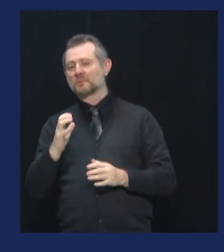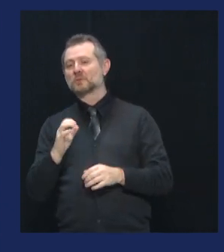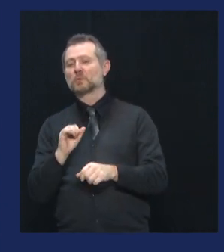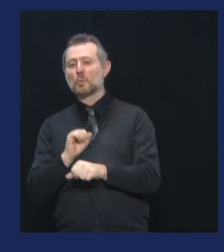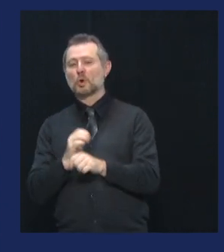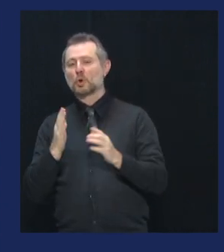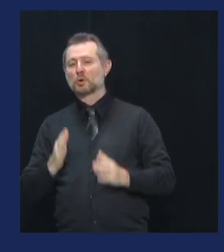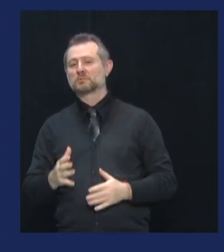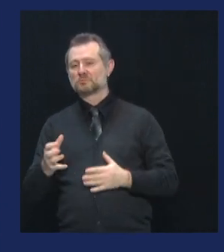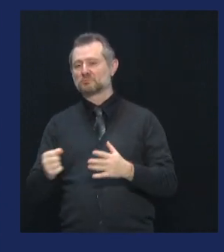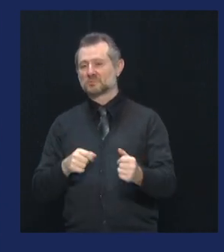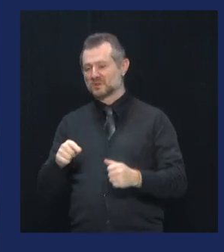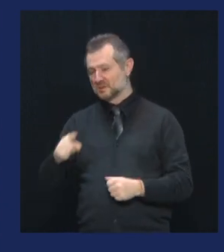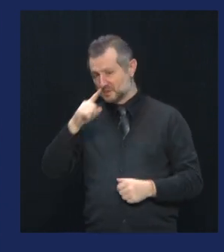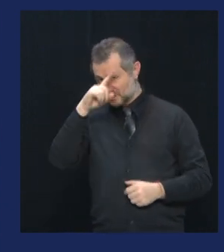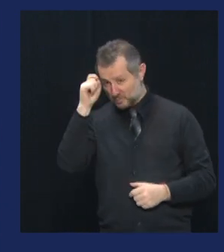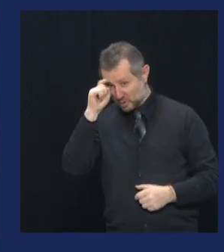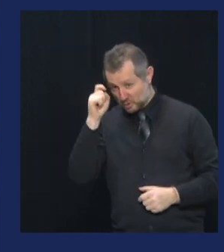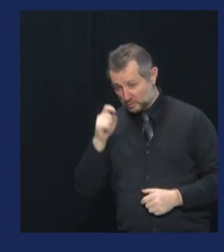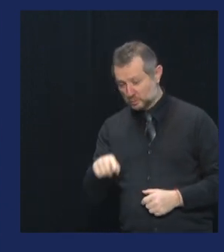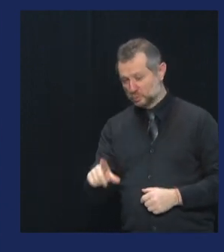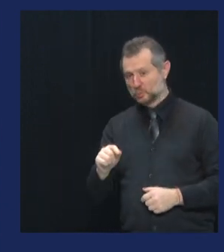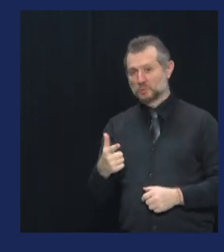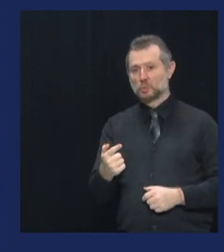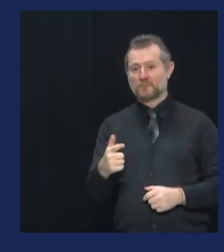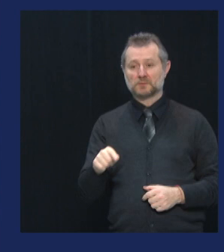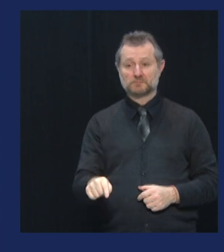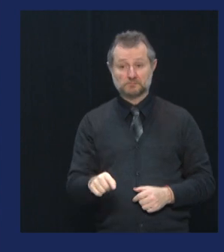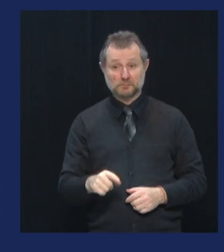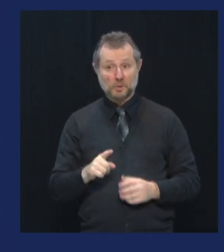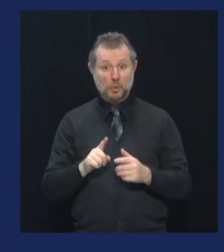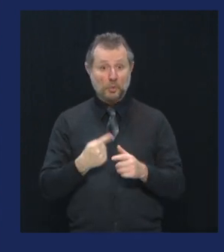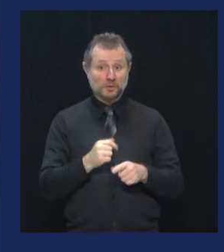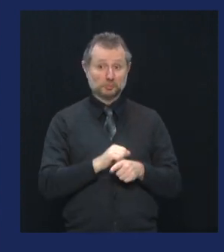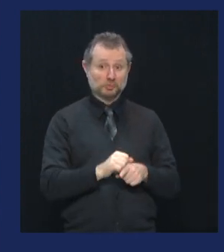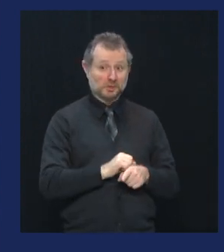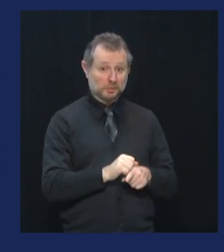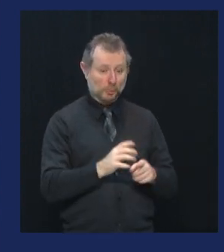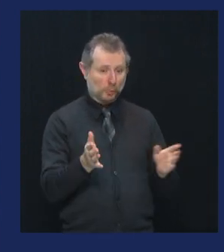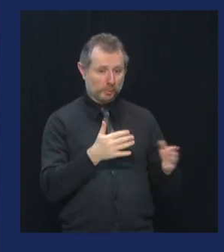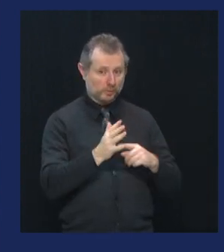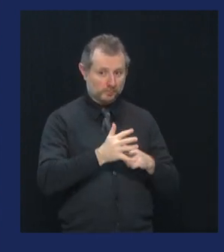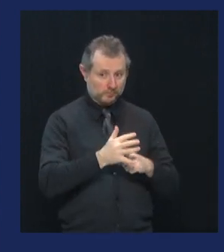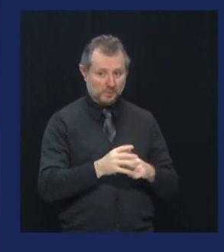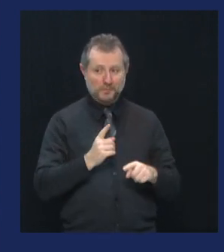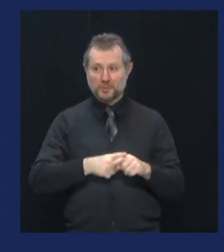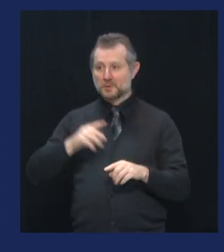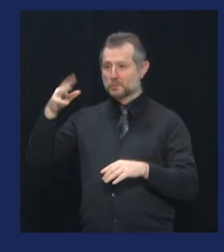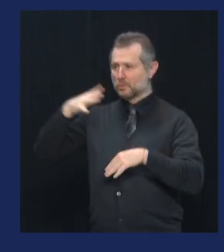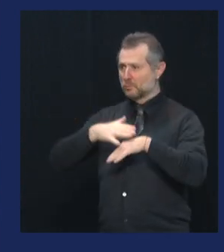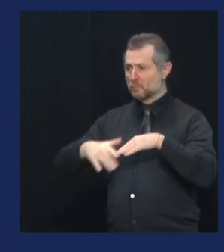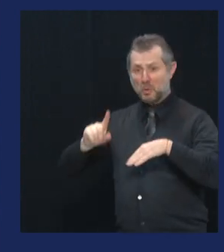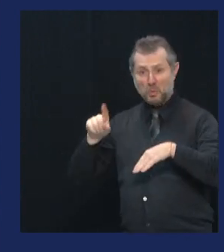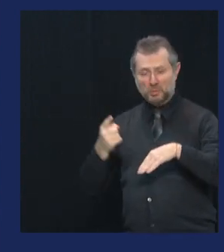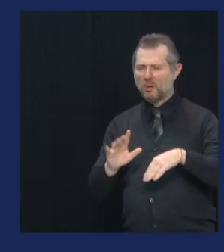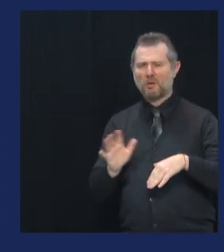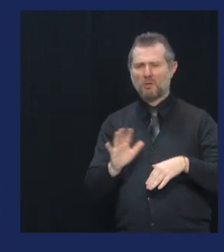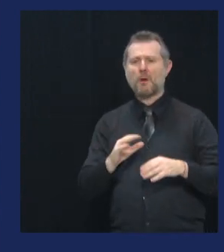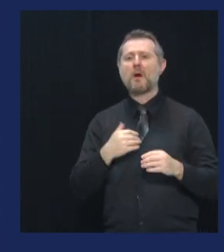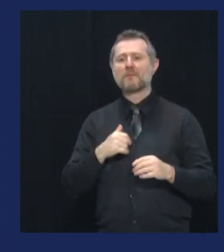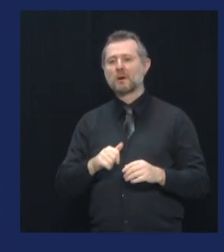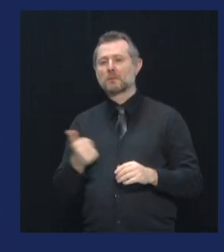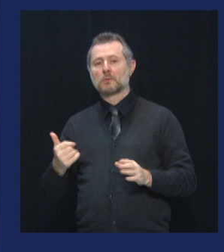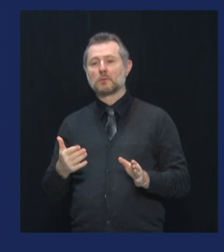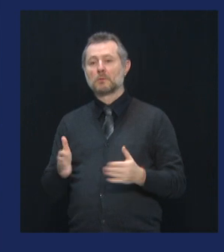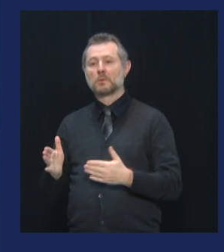2021. But we won't only be training for wind and solar projects. The evolution to green energy will involve